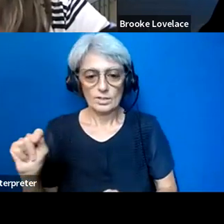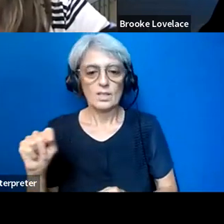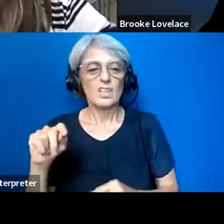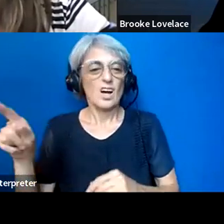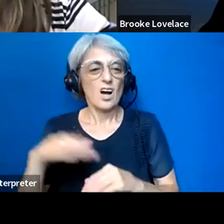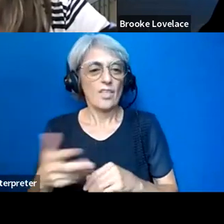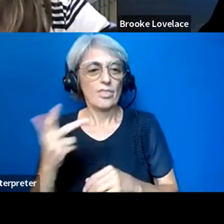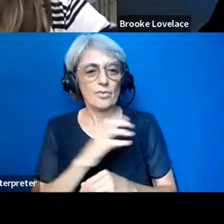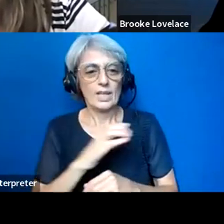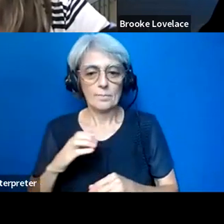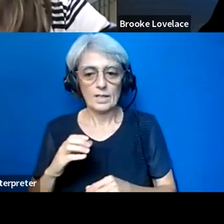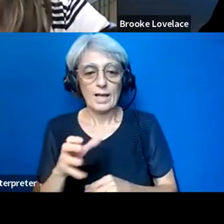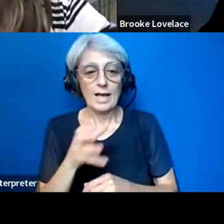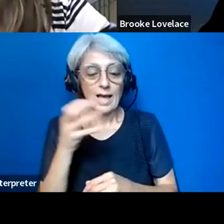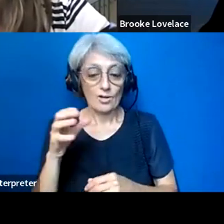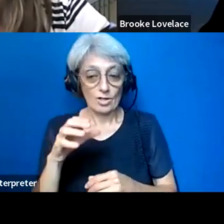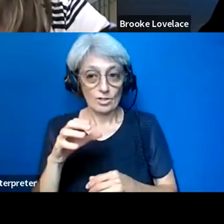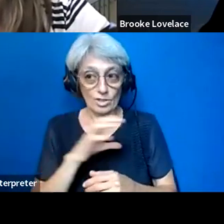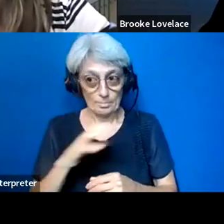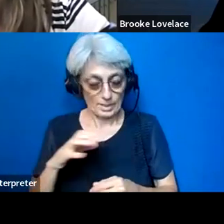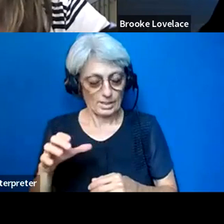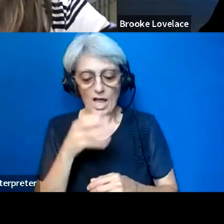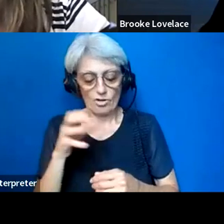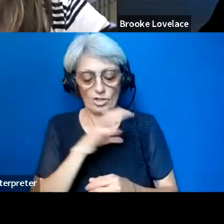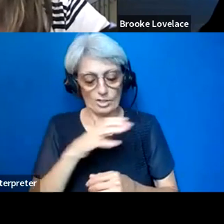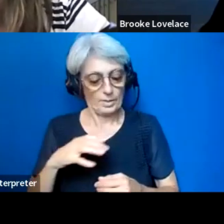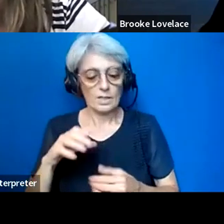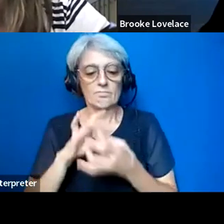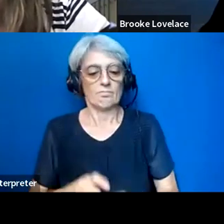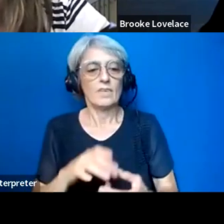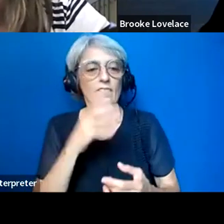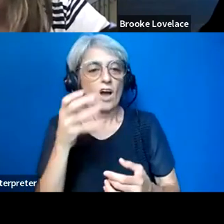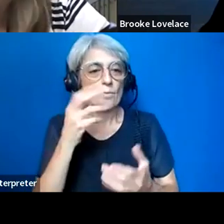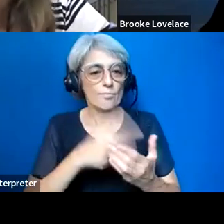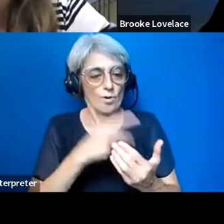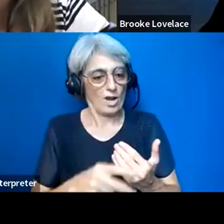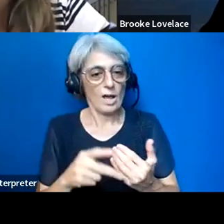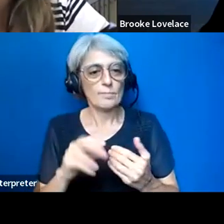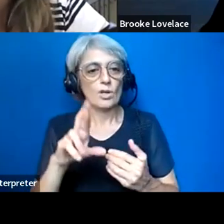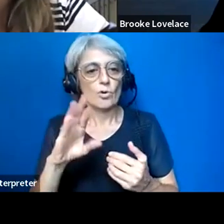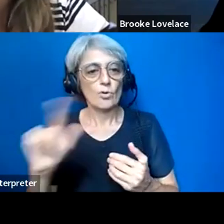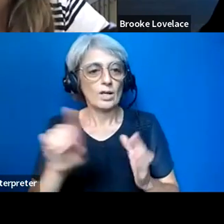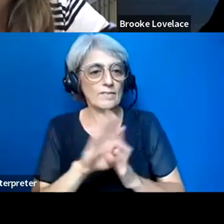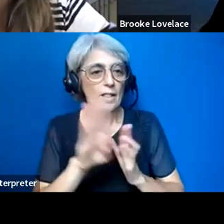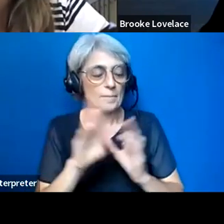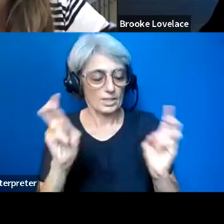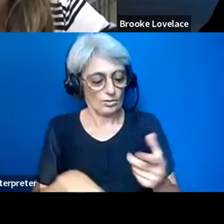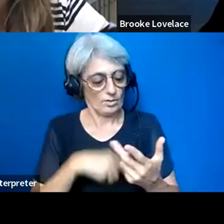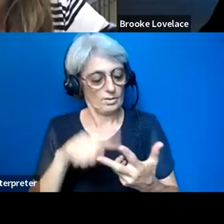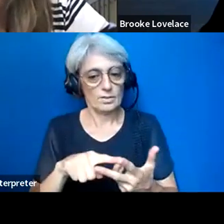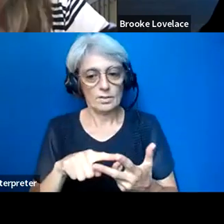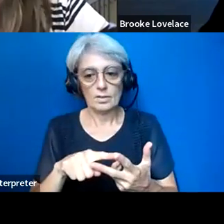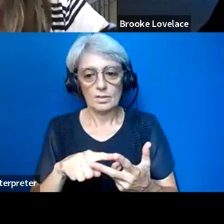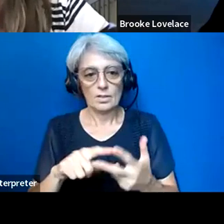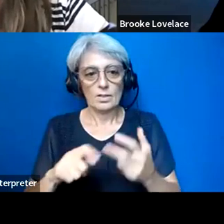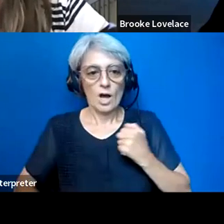Washington, and that's the Agriculture Committee, which has to do with all of our farm programs and rural development issues. She serves on the Armed